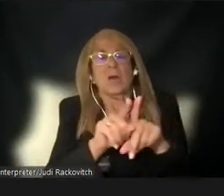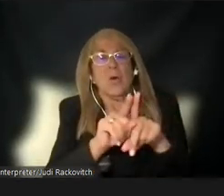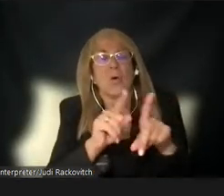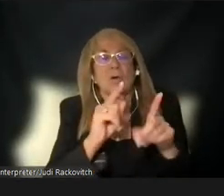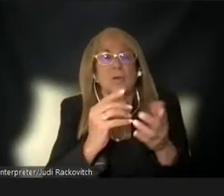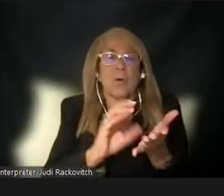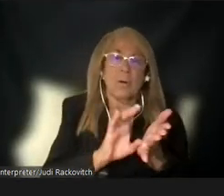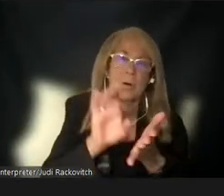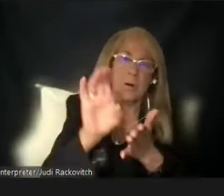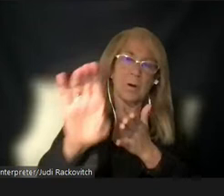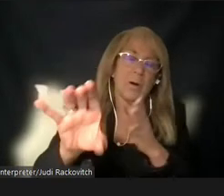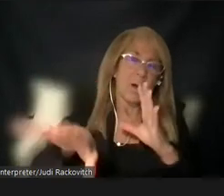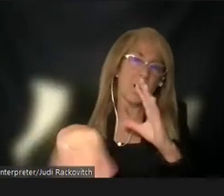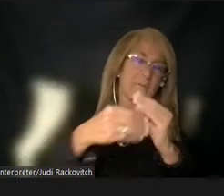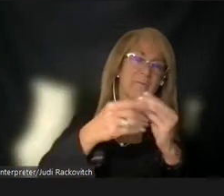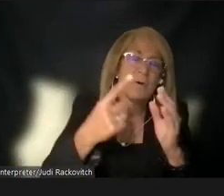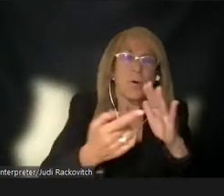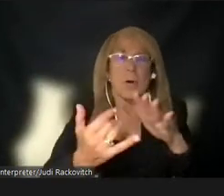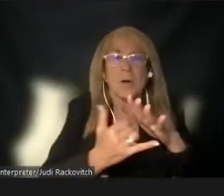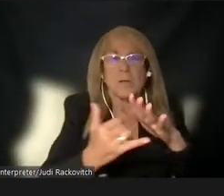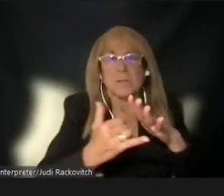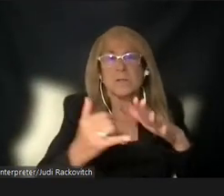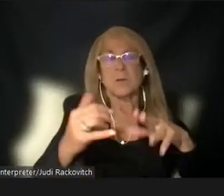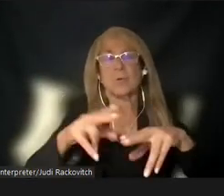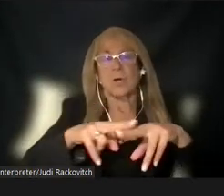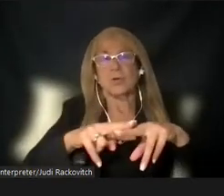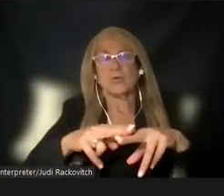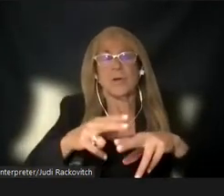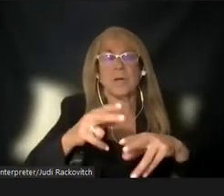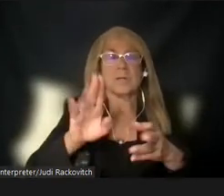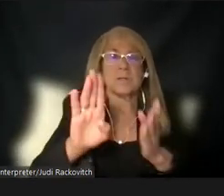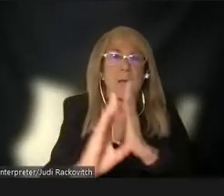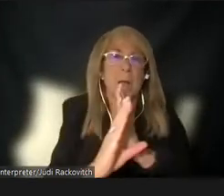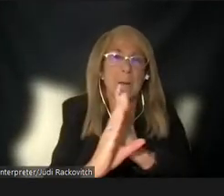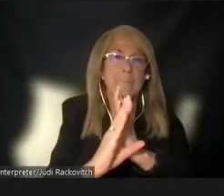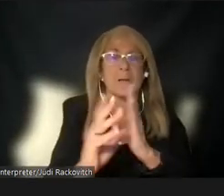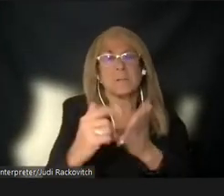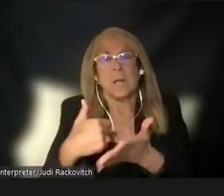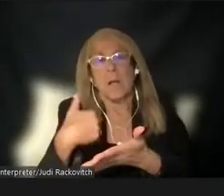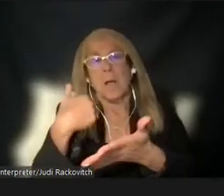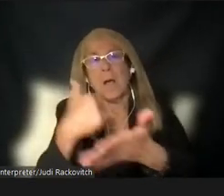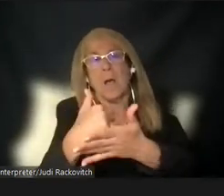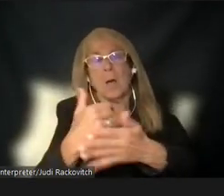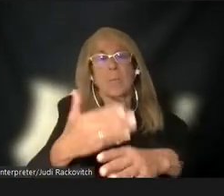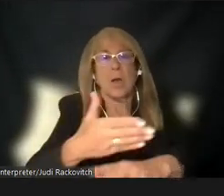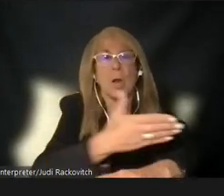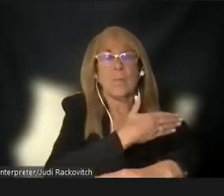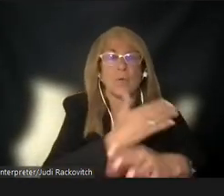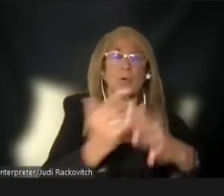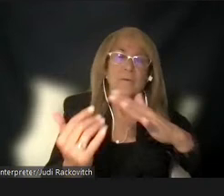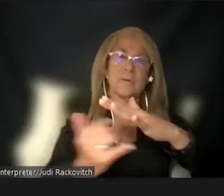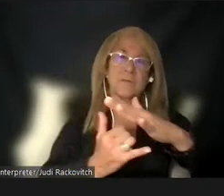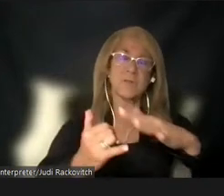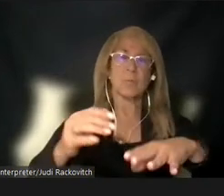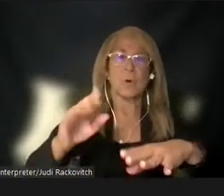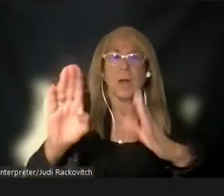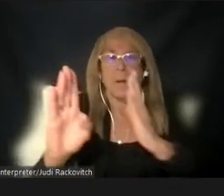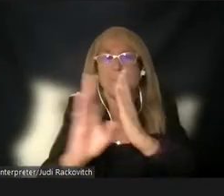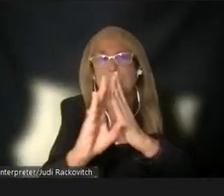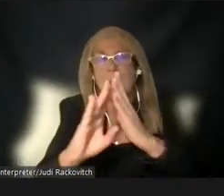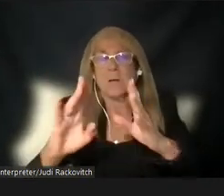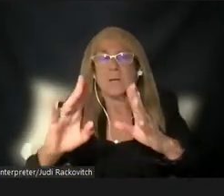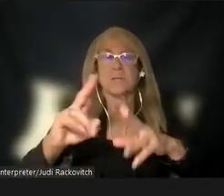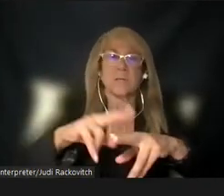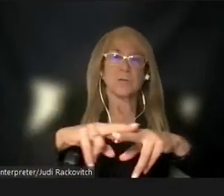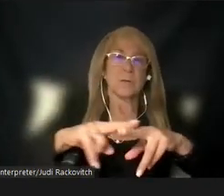buses, funding the MTA Capital Program, which includes many projects to improve and expand subway, bus, and commuter rail service. This would benefit